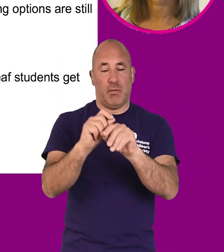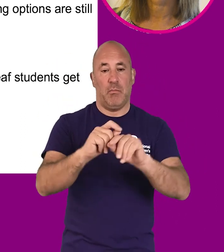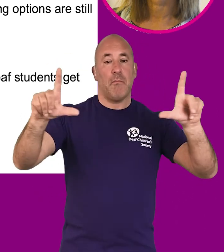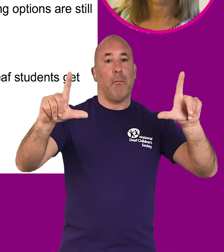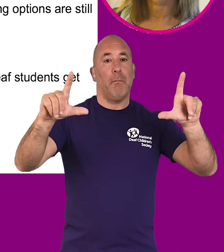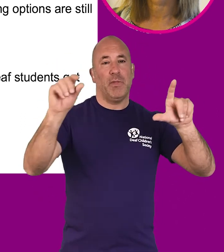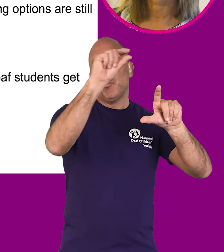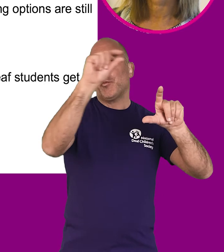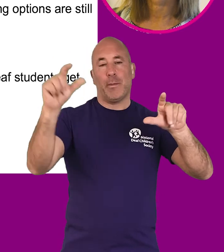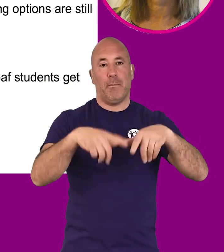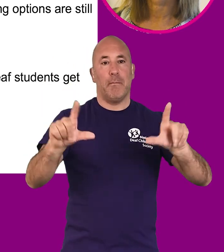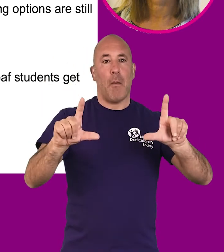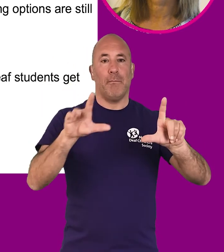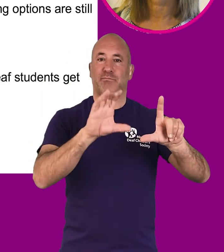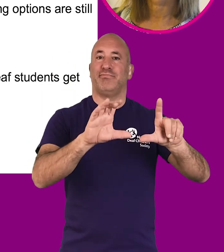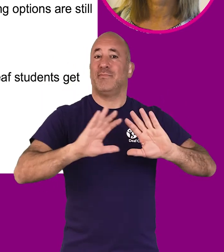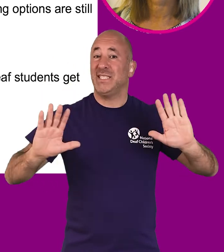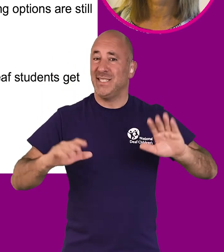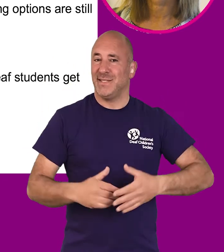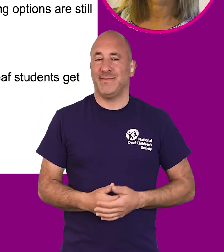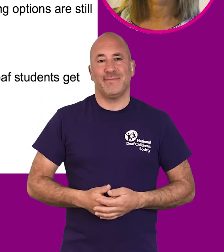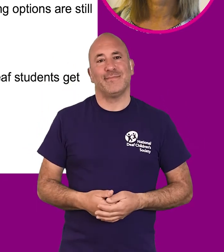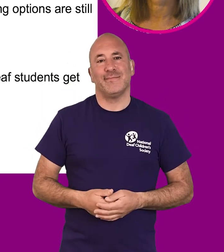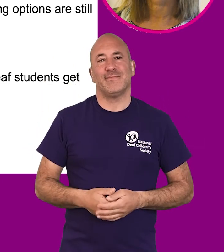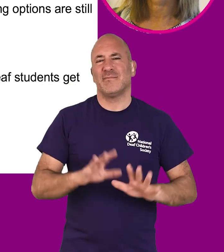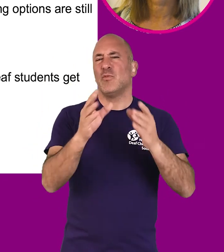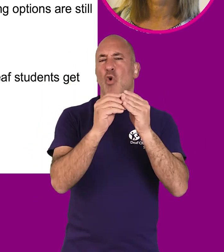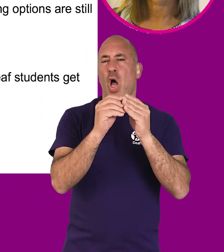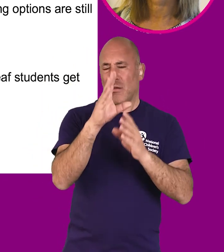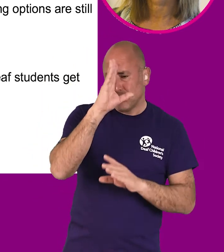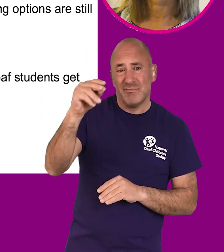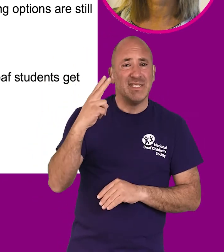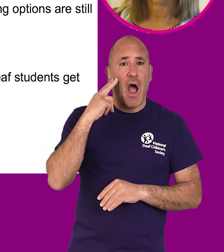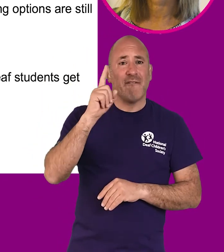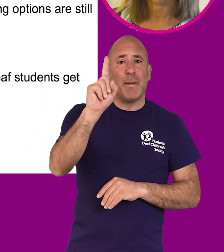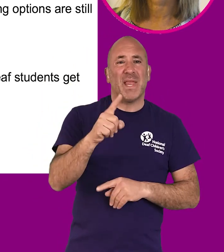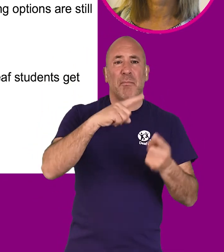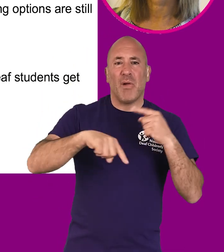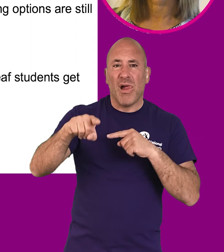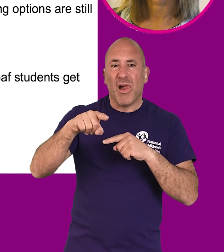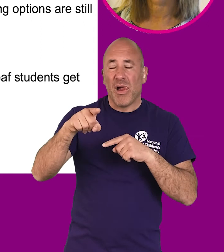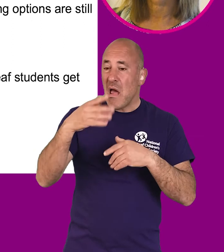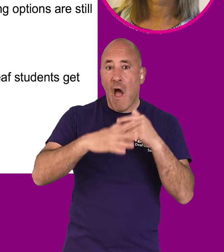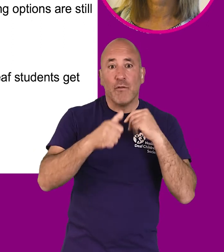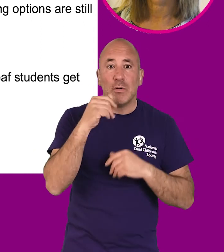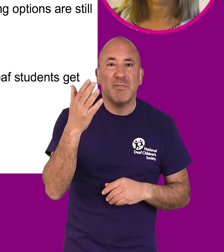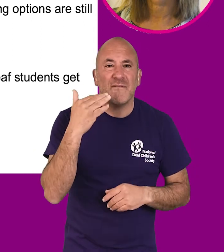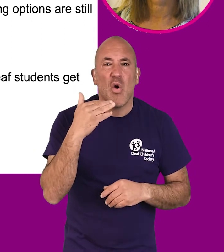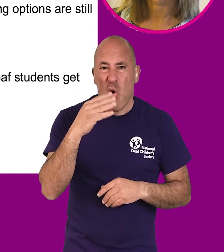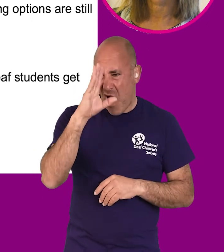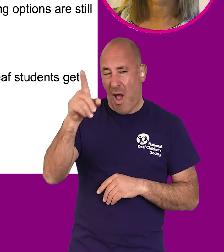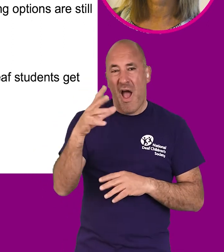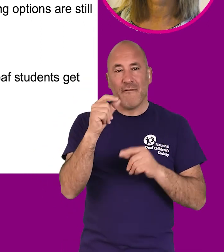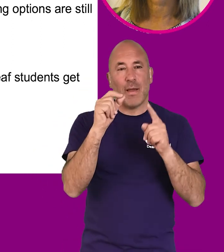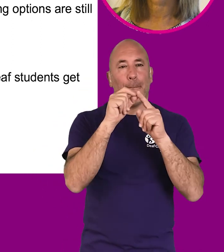view and just have your interpreter on the screen if needs be. So it's worth encouraging deaf people, if they